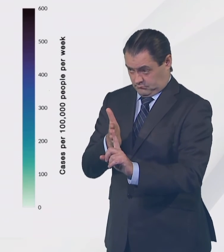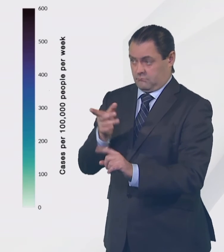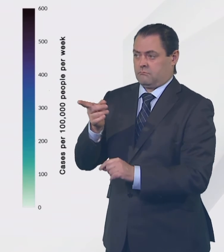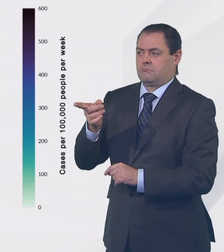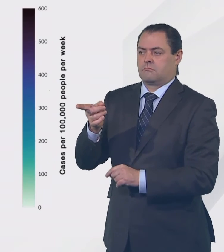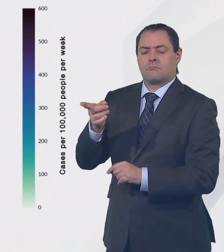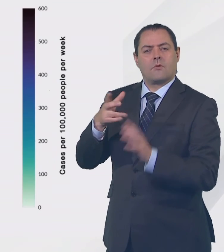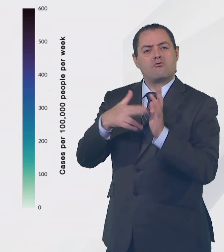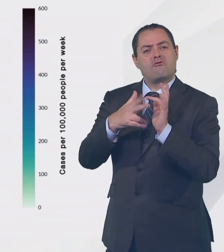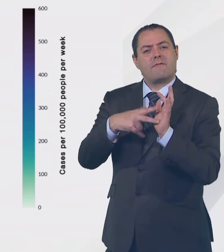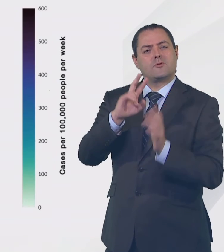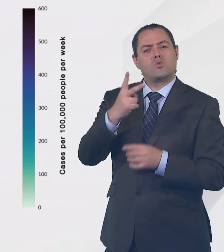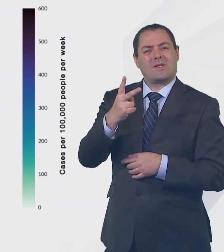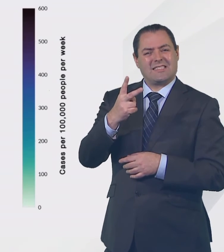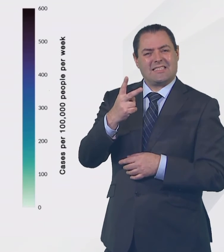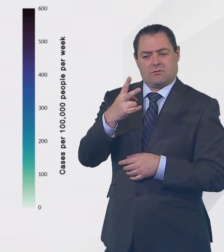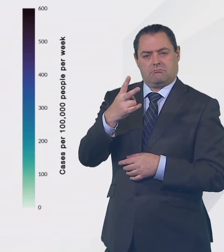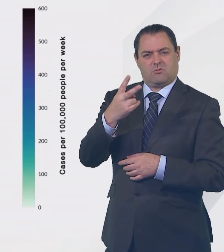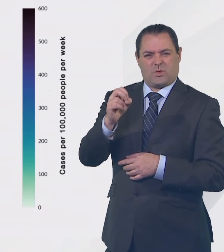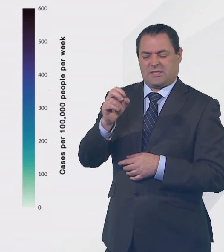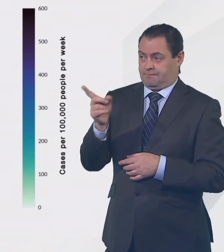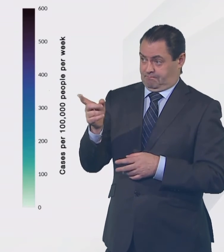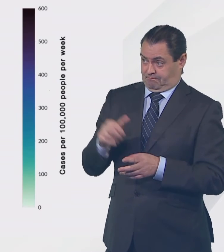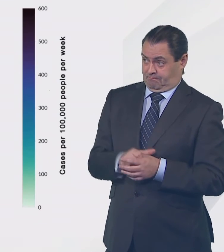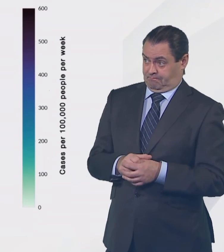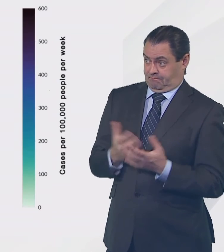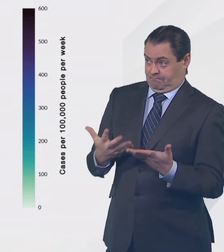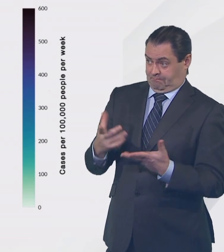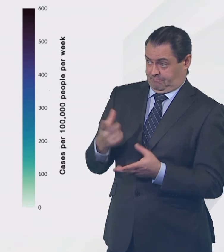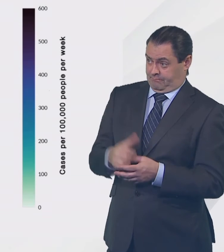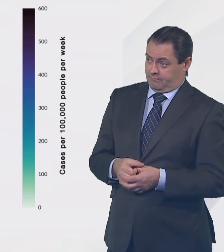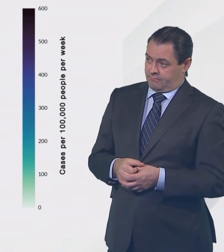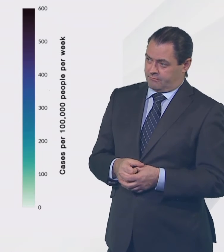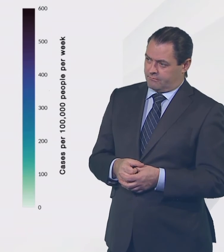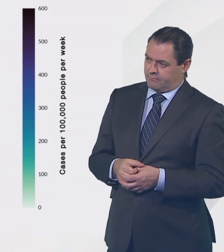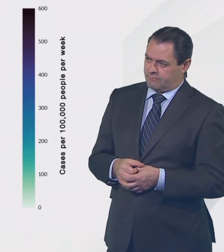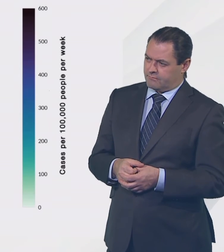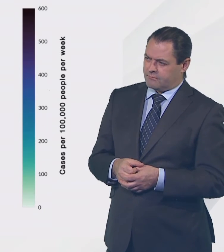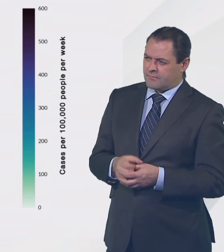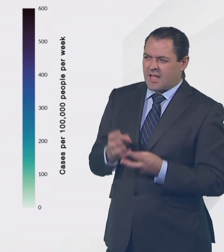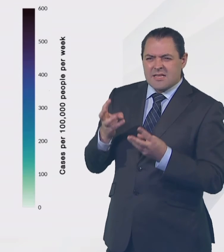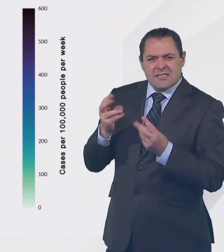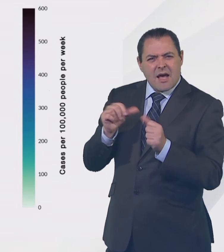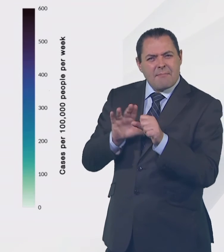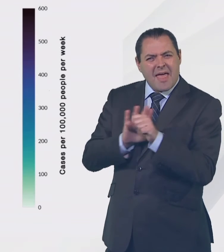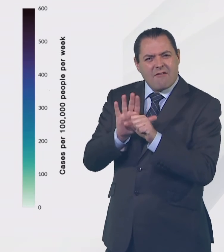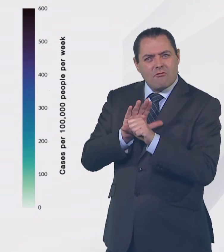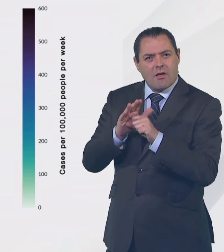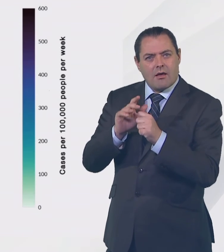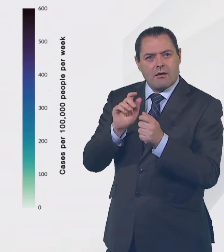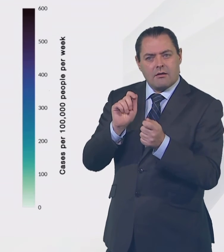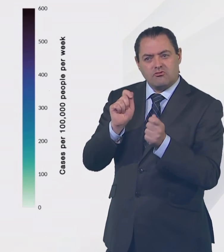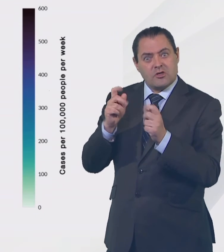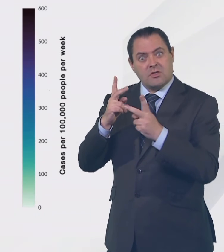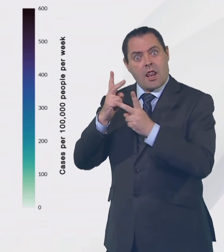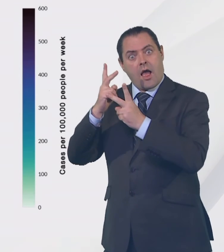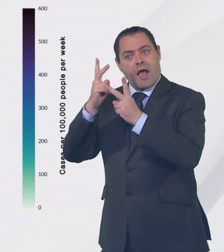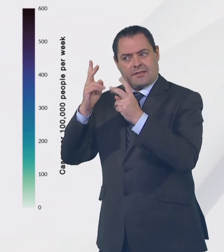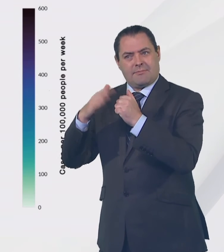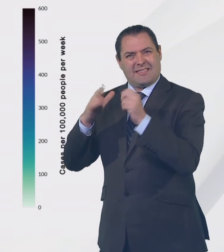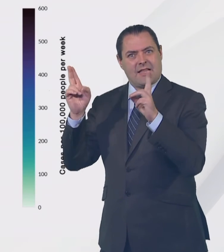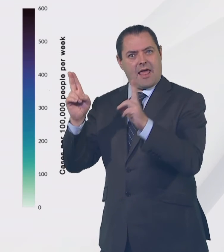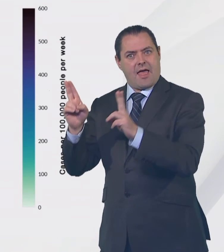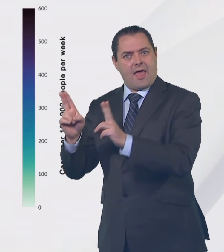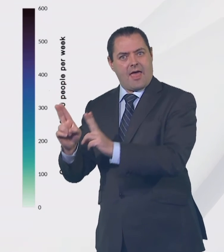And this is where we are at the moment. And as you can see, things were beginning to lighten in some of the areas all around the